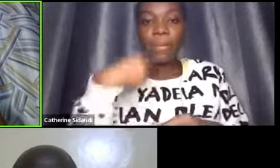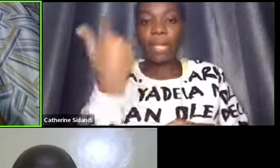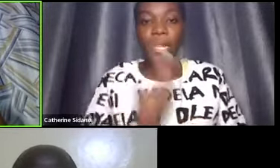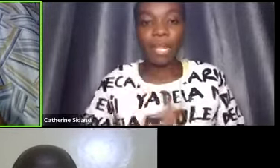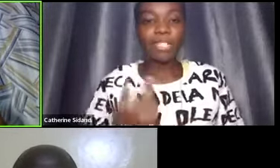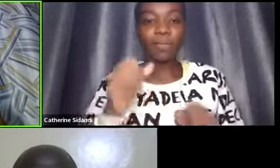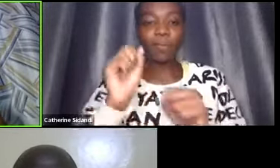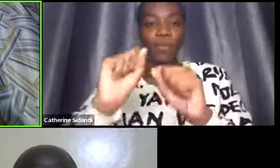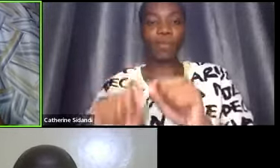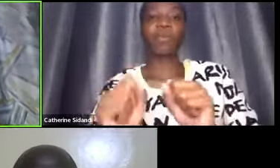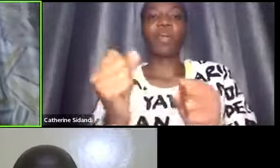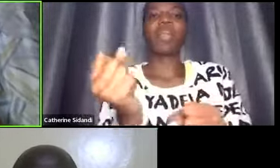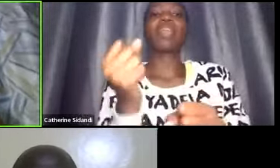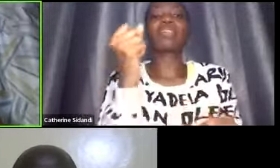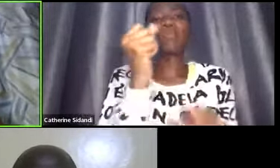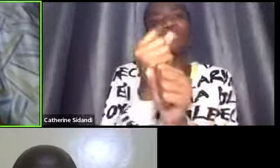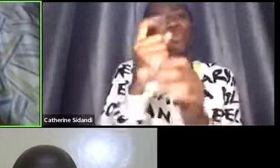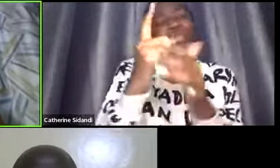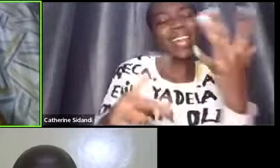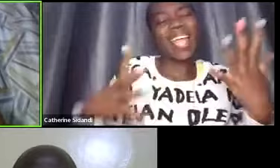healthy organizations? How do we